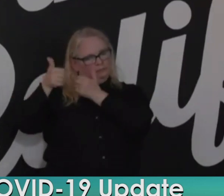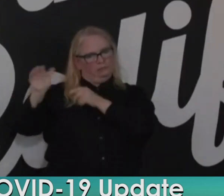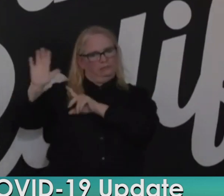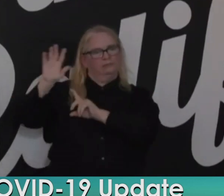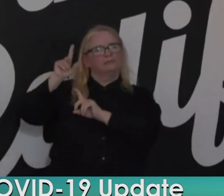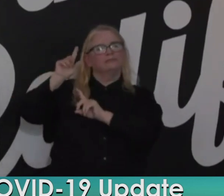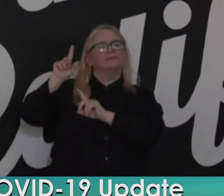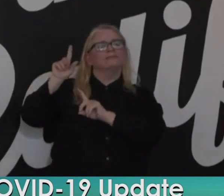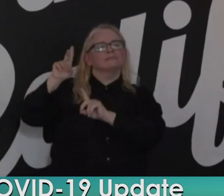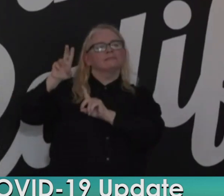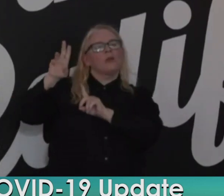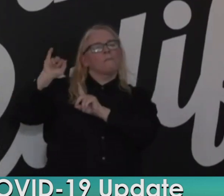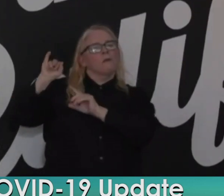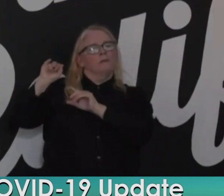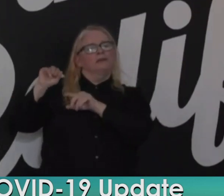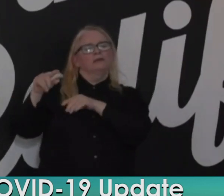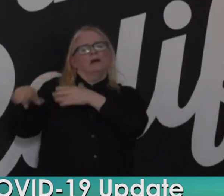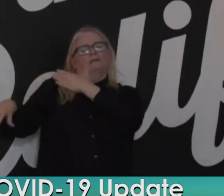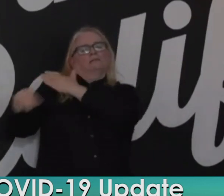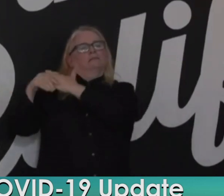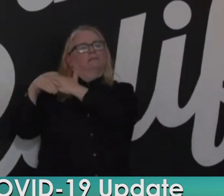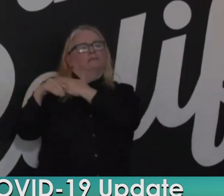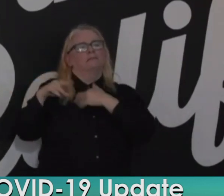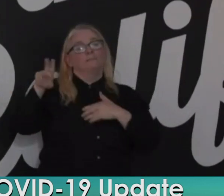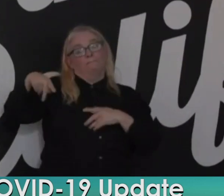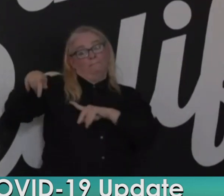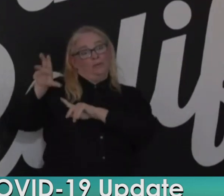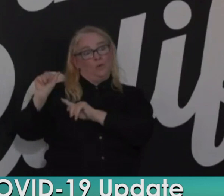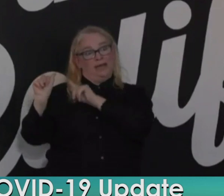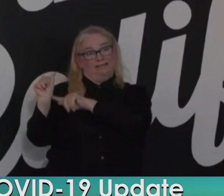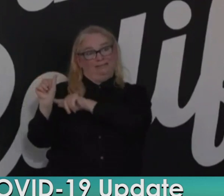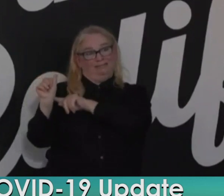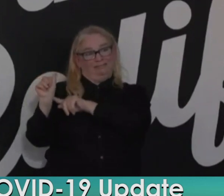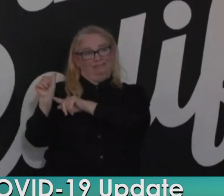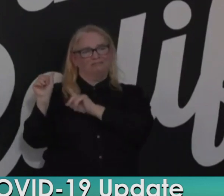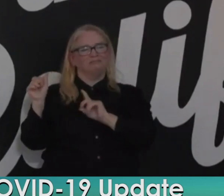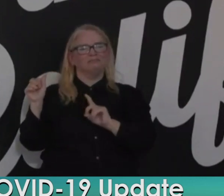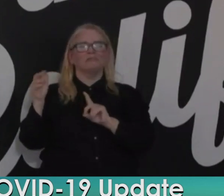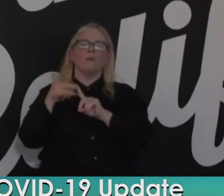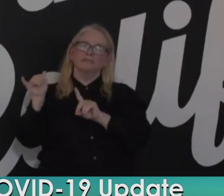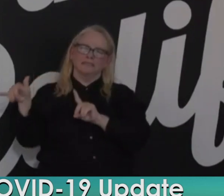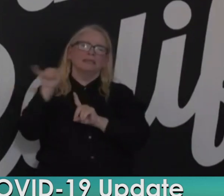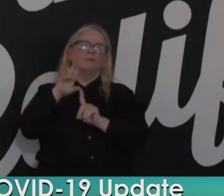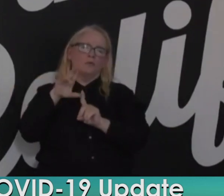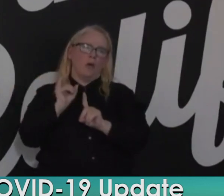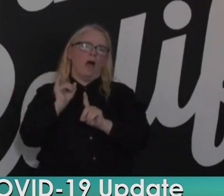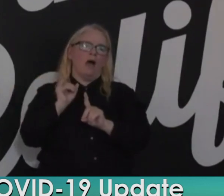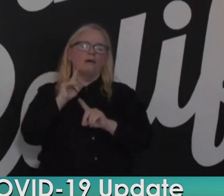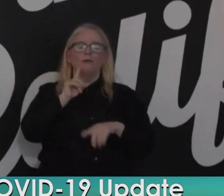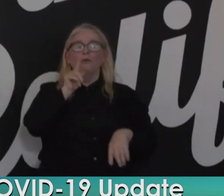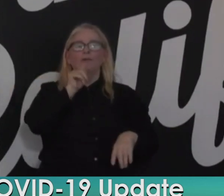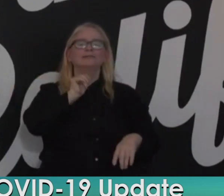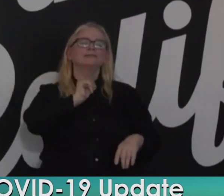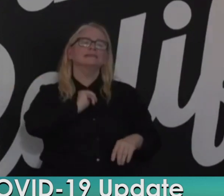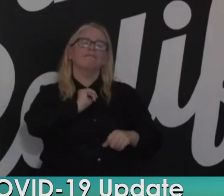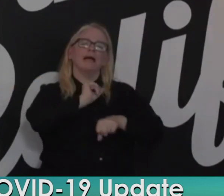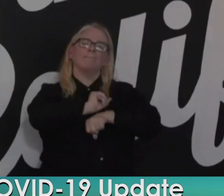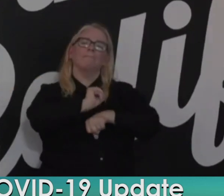Program, like unemployment insurance for people that are self-employed, people in the gig economy and the like.